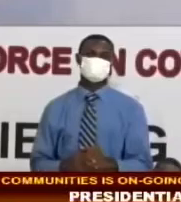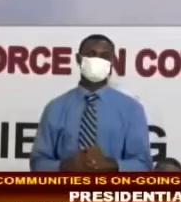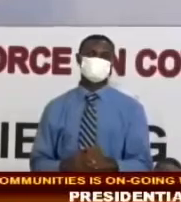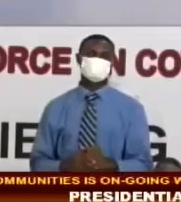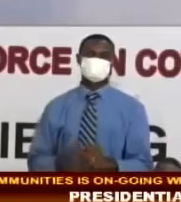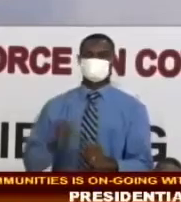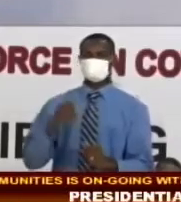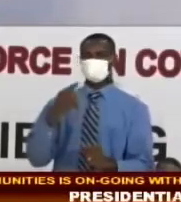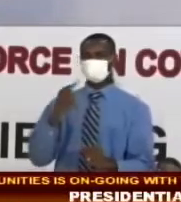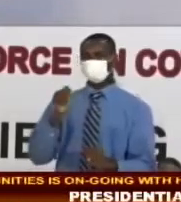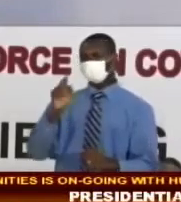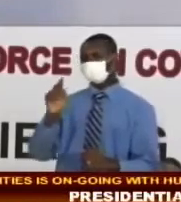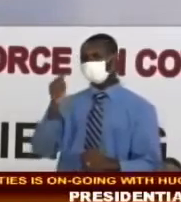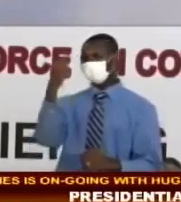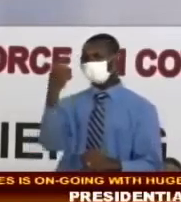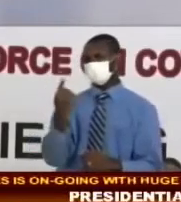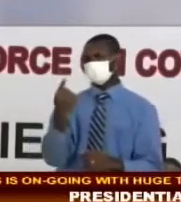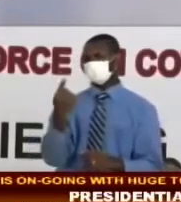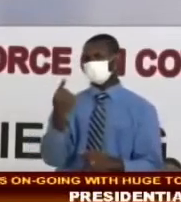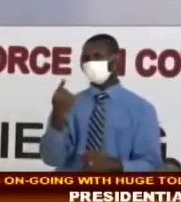The only